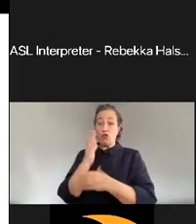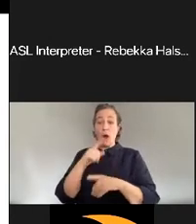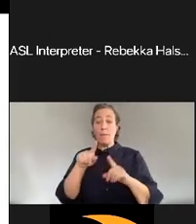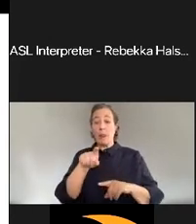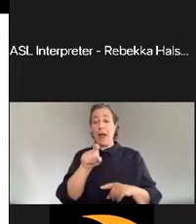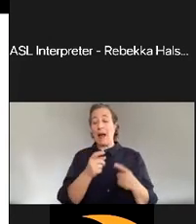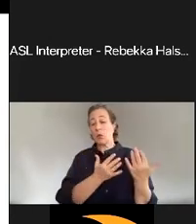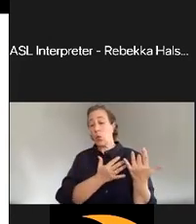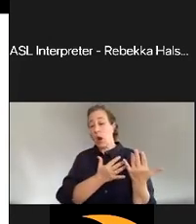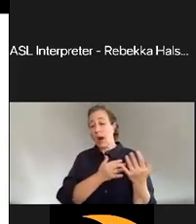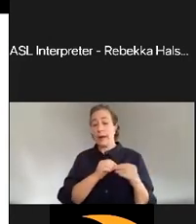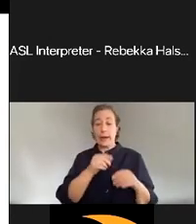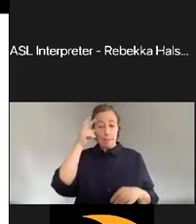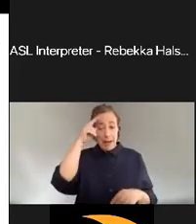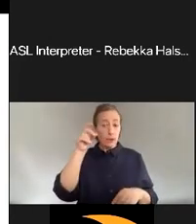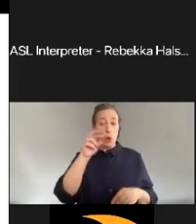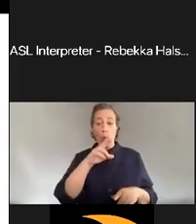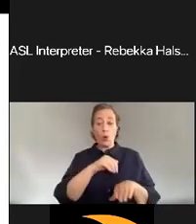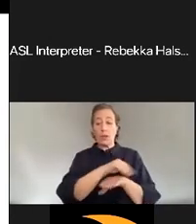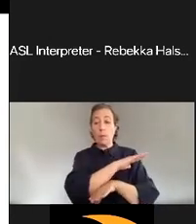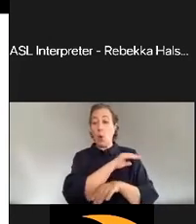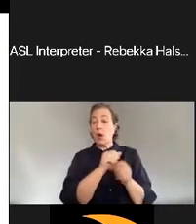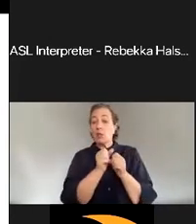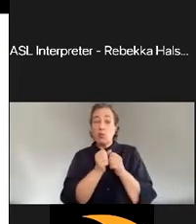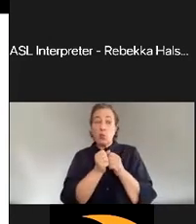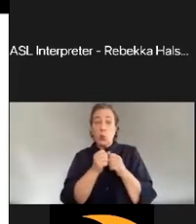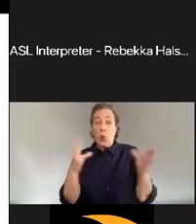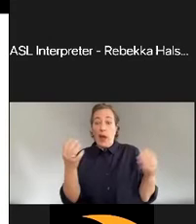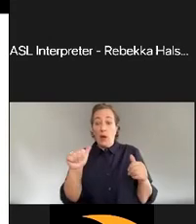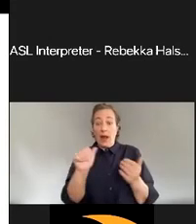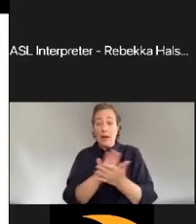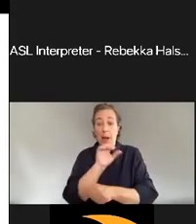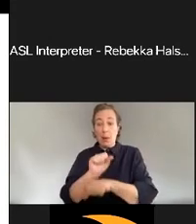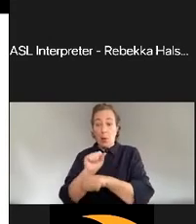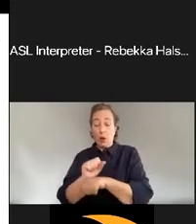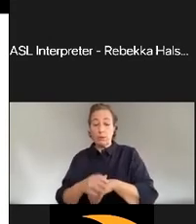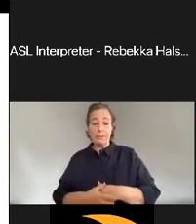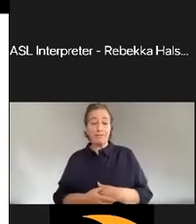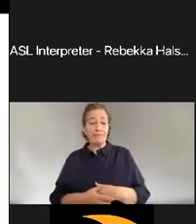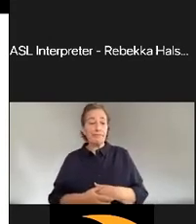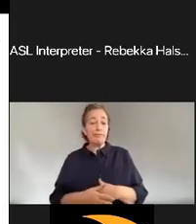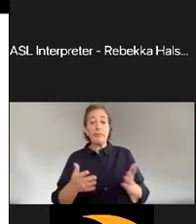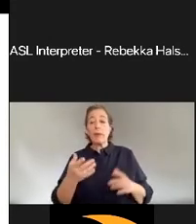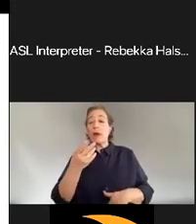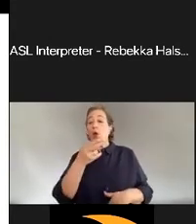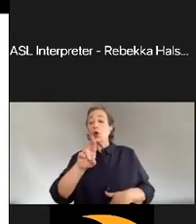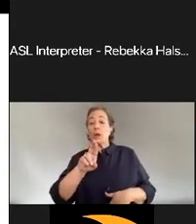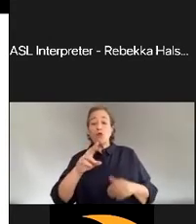Mexico or deported without any paperwork. There have been, through organizations like Human Rights First and other